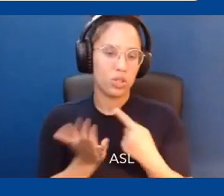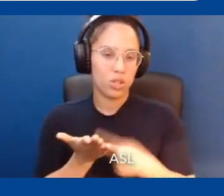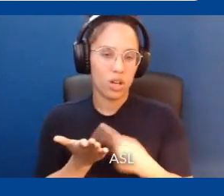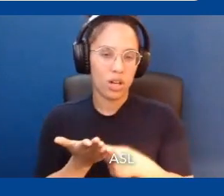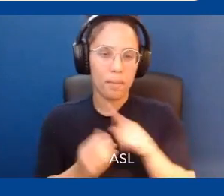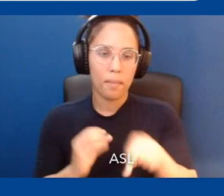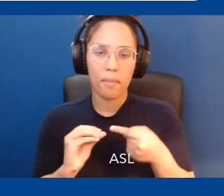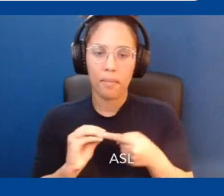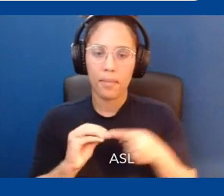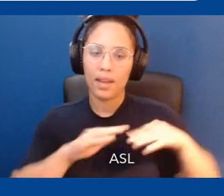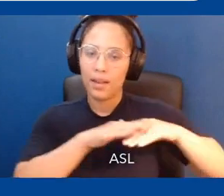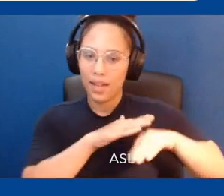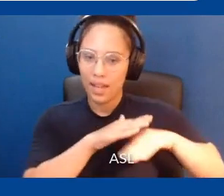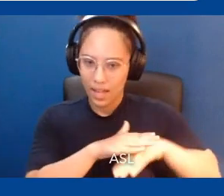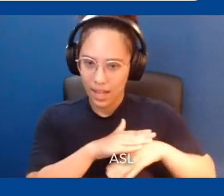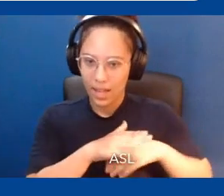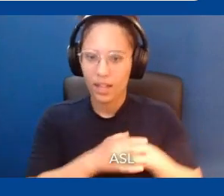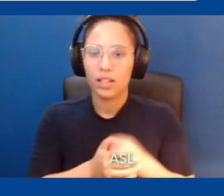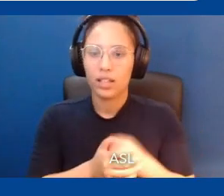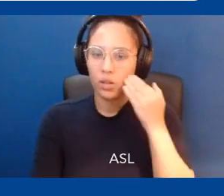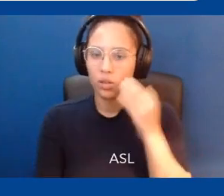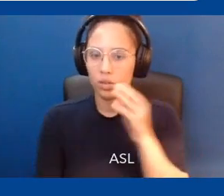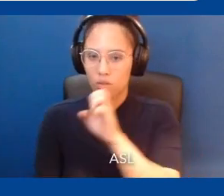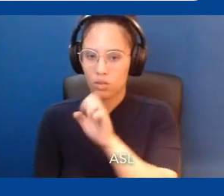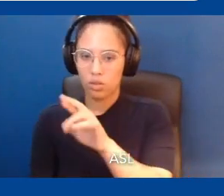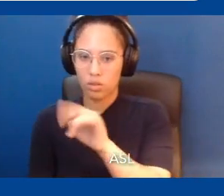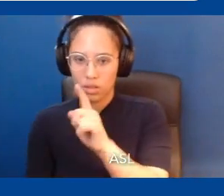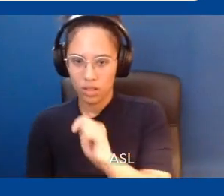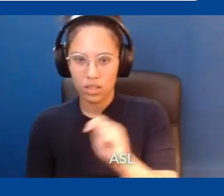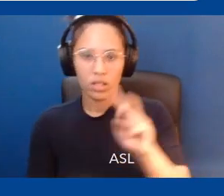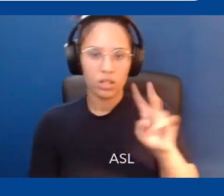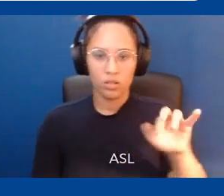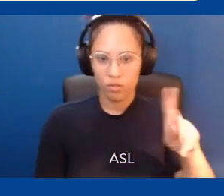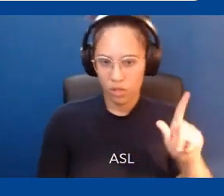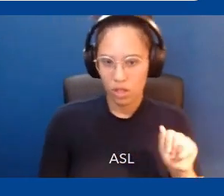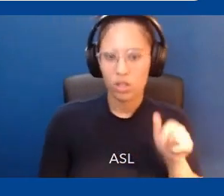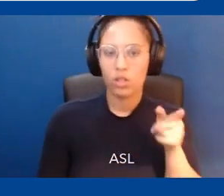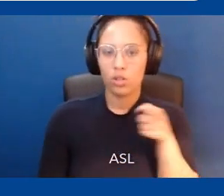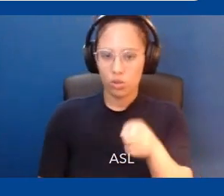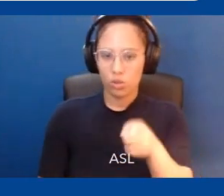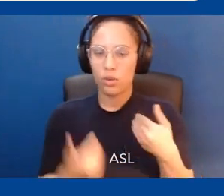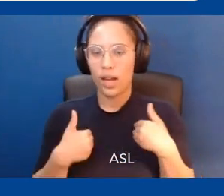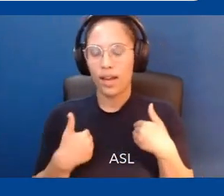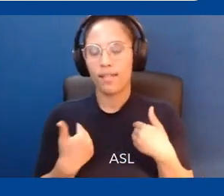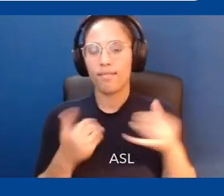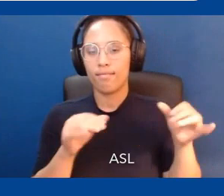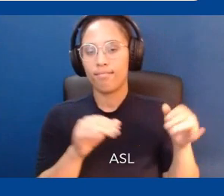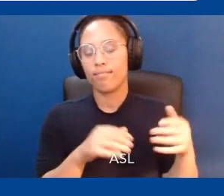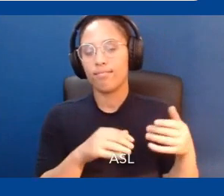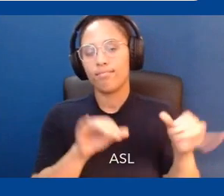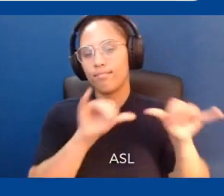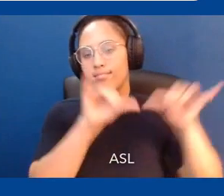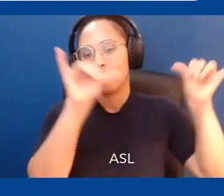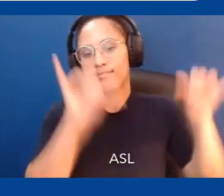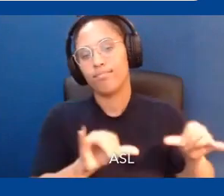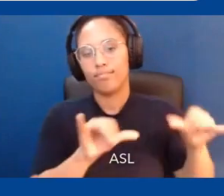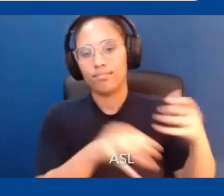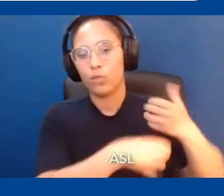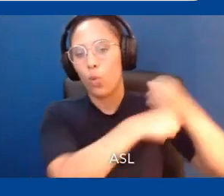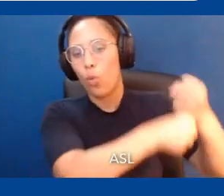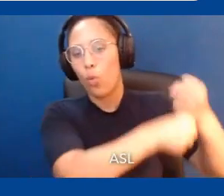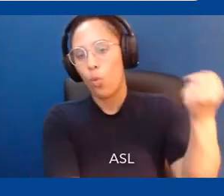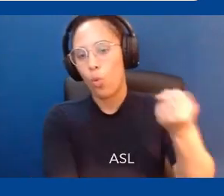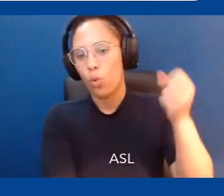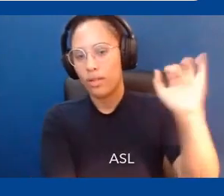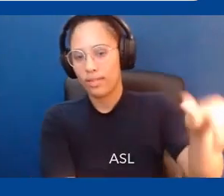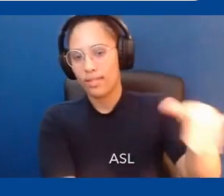with institutionally held archives. Agustina, you're dealing with personal ones. And so I think both of them have their own challenges